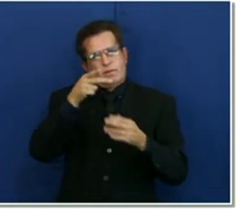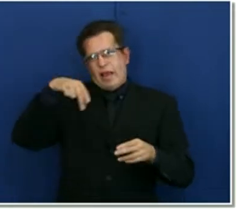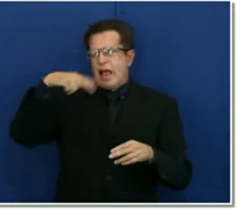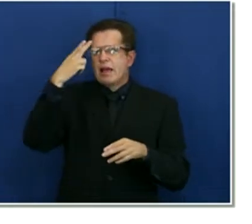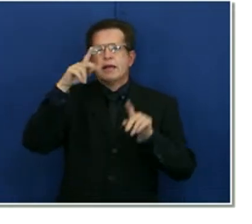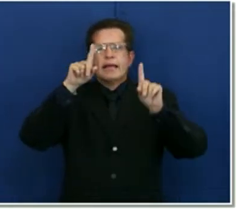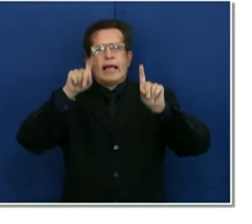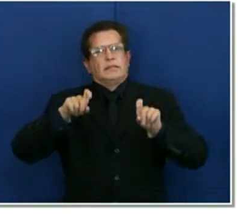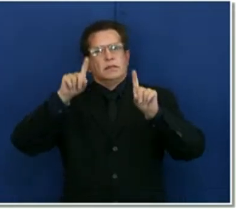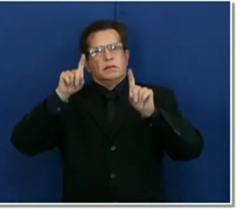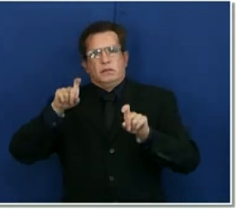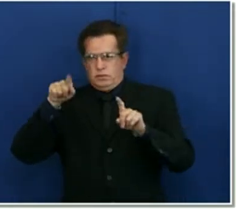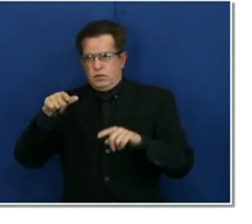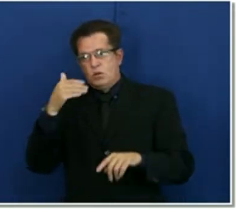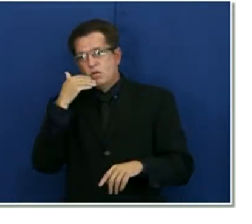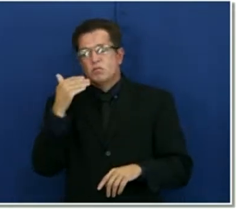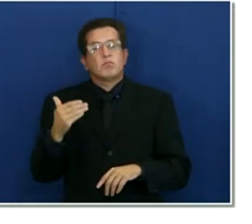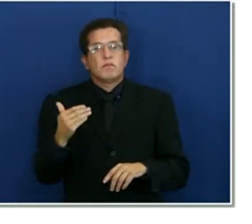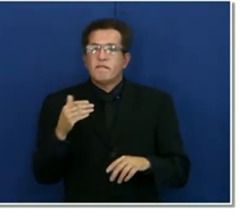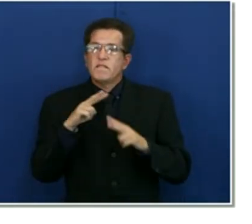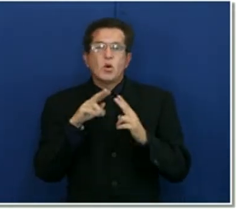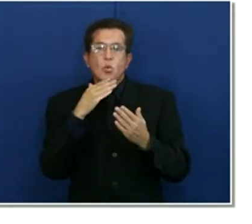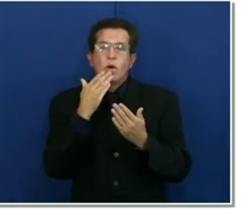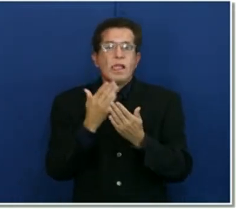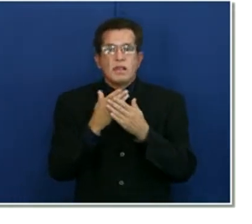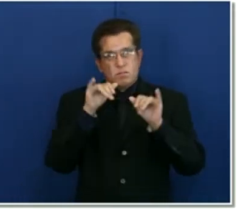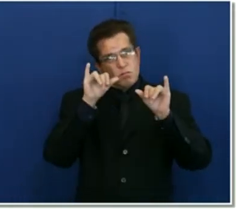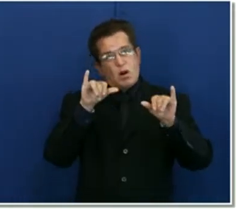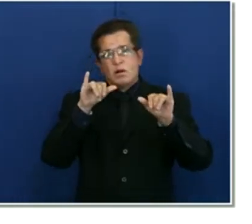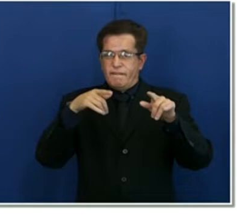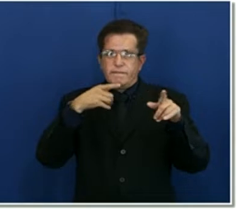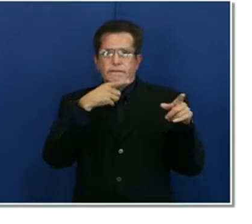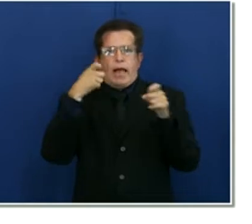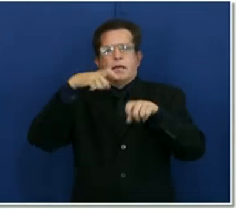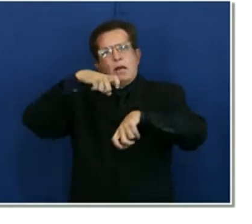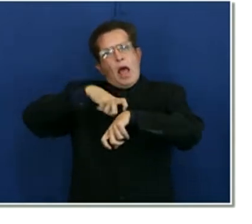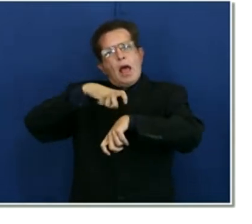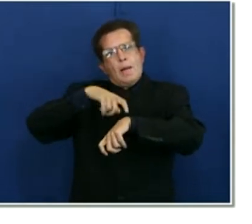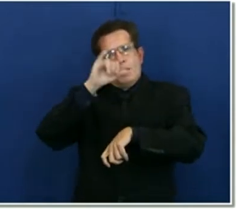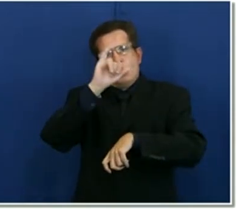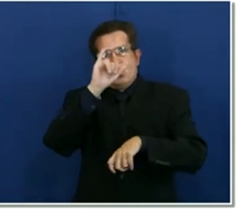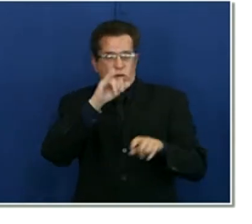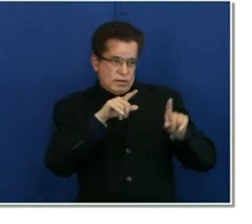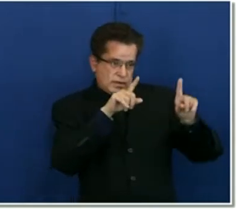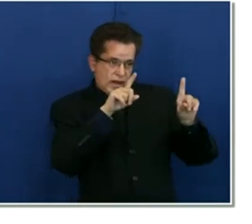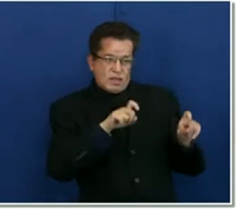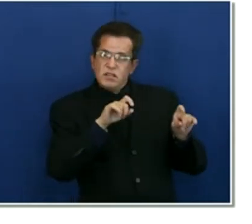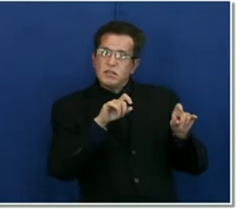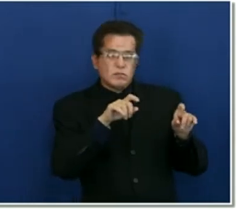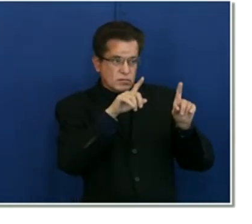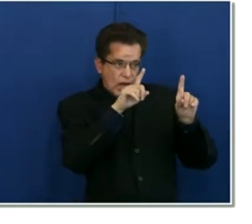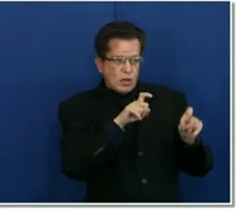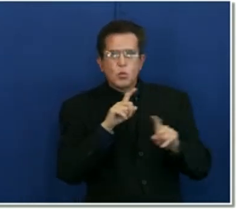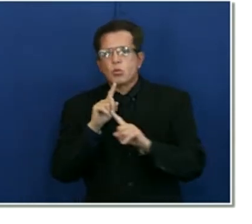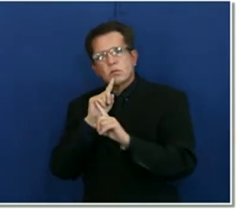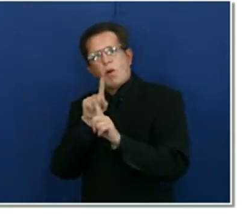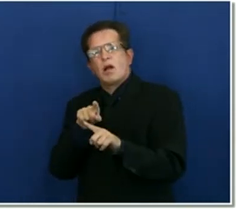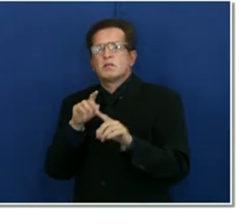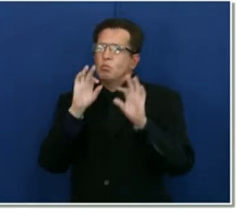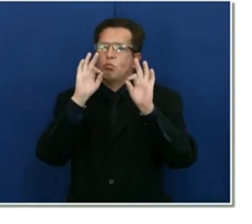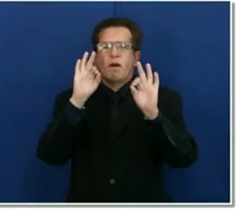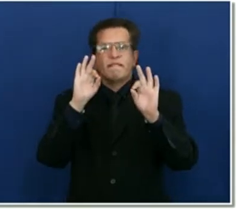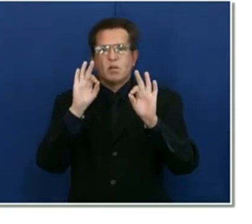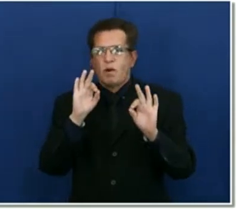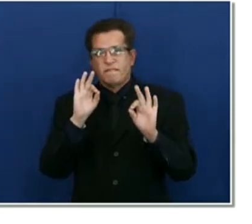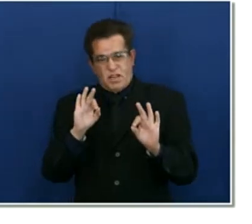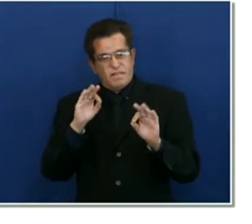testing, we've been able to maintain the integrity of that rapid turnaround testing time. Our hospitals here a little improved from where we were a